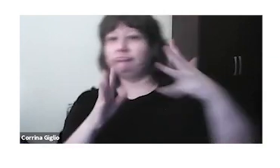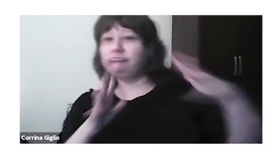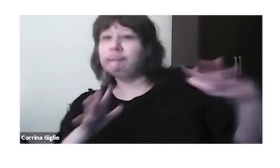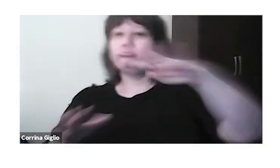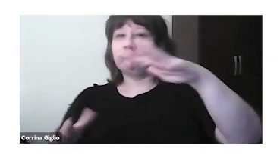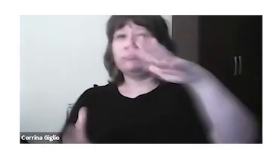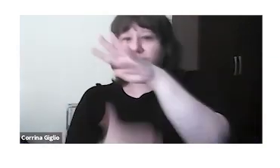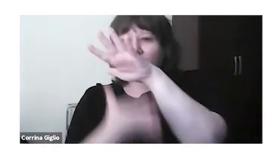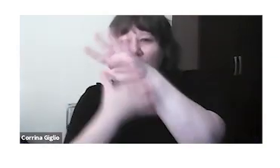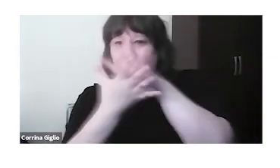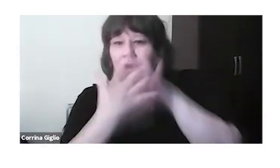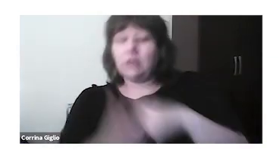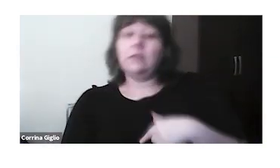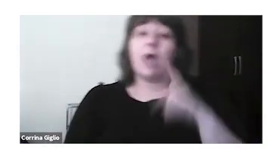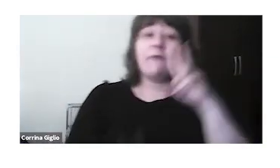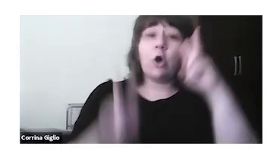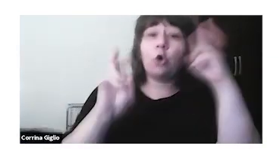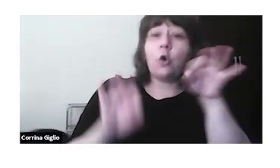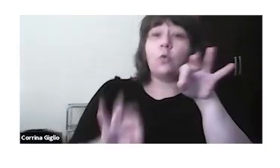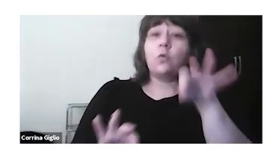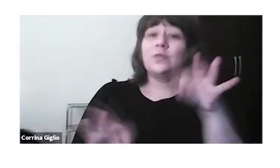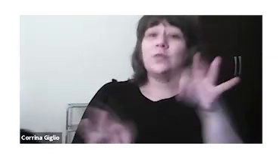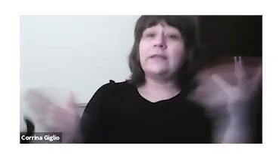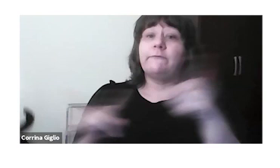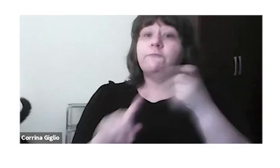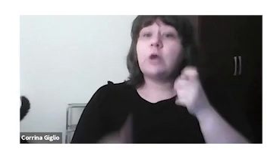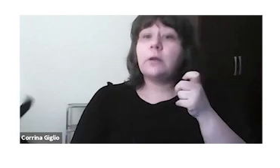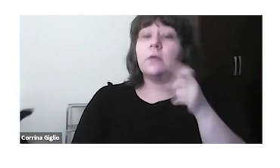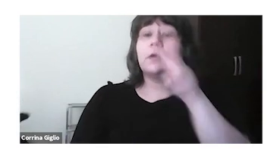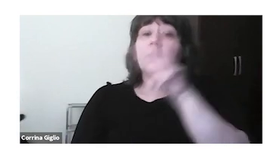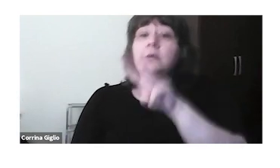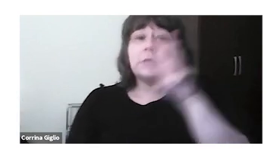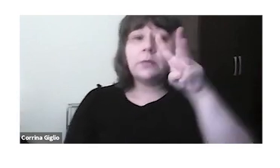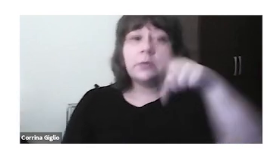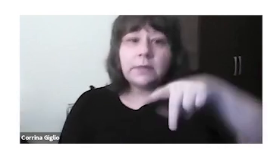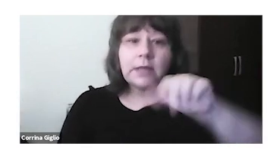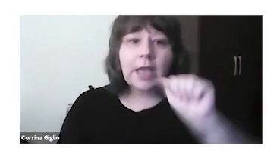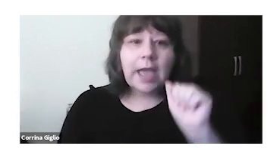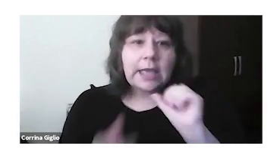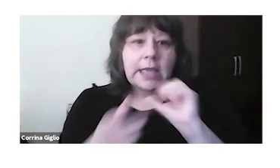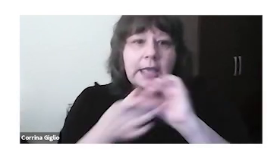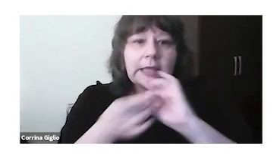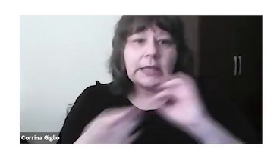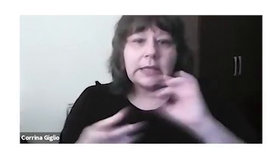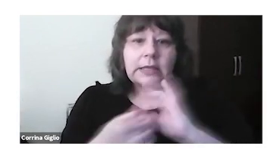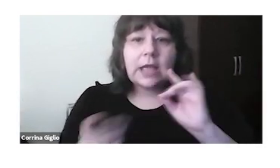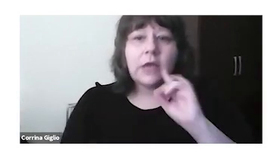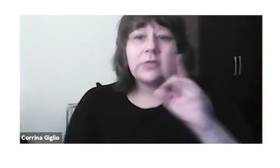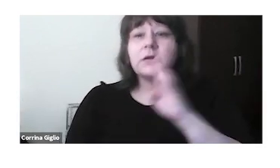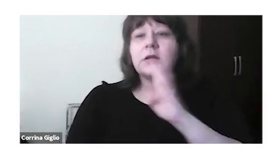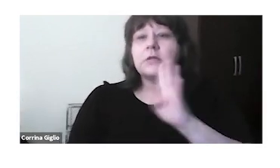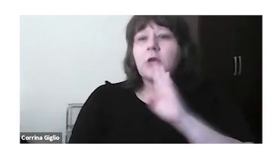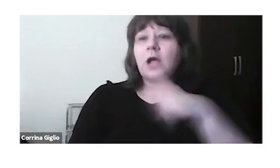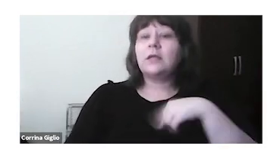Also, I have a quote here from the WPA narratives, which were oral testimonies